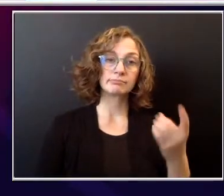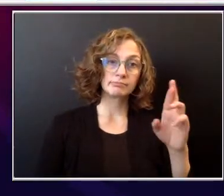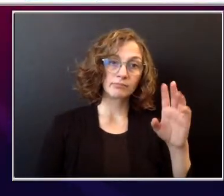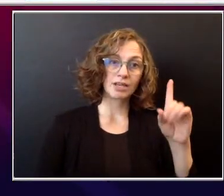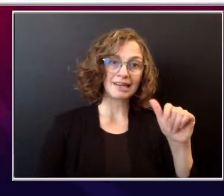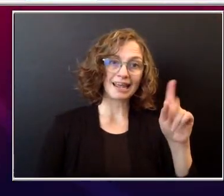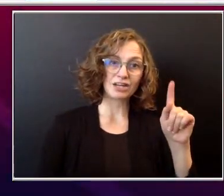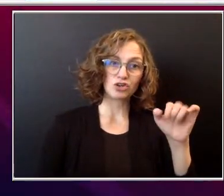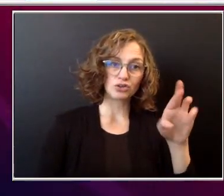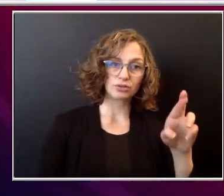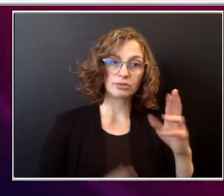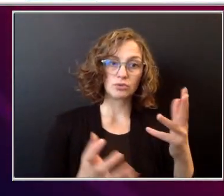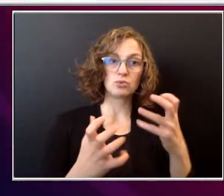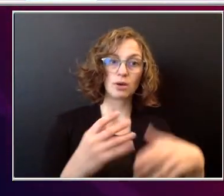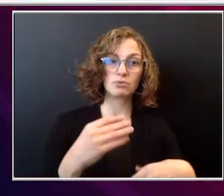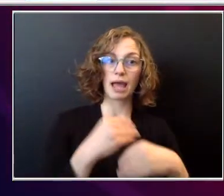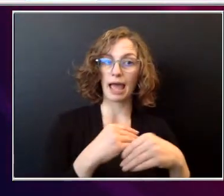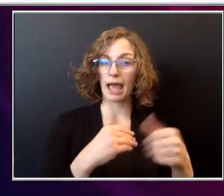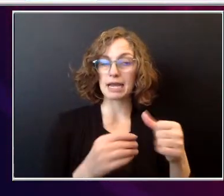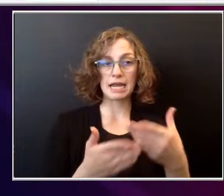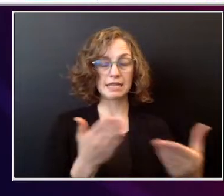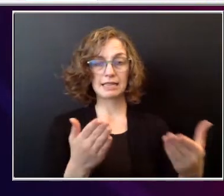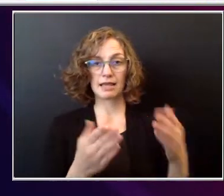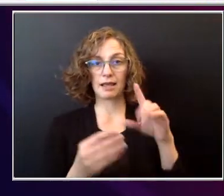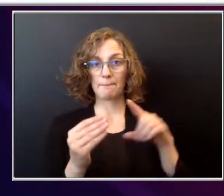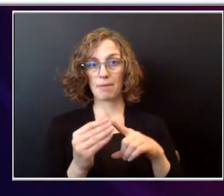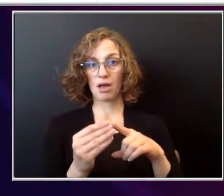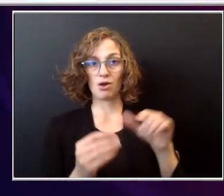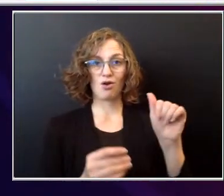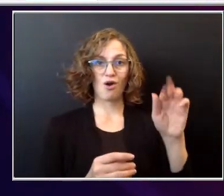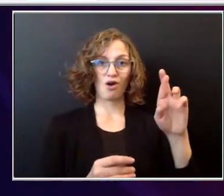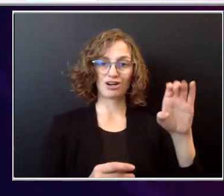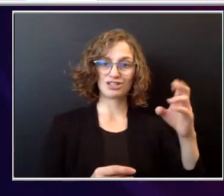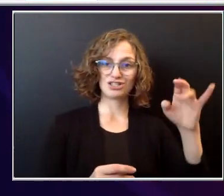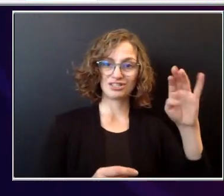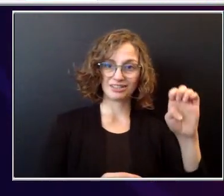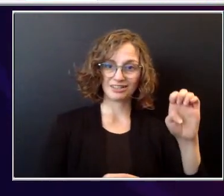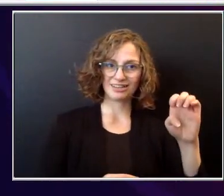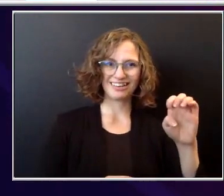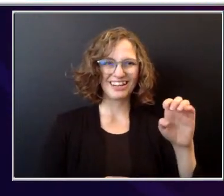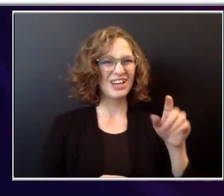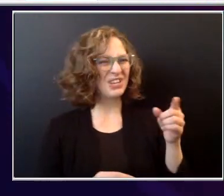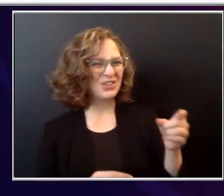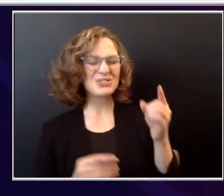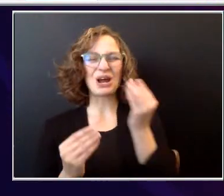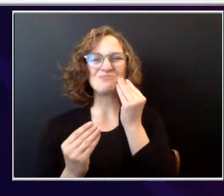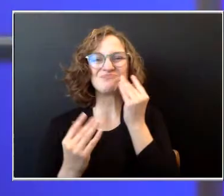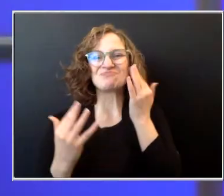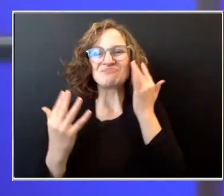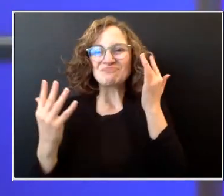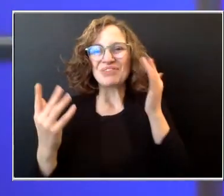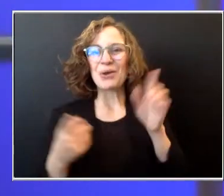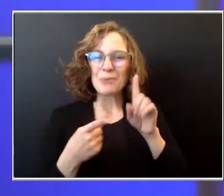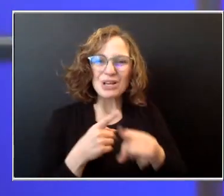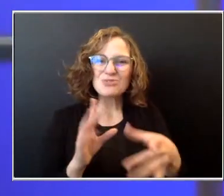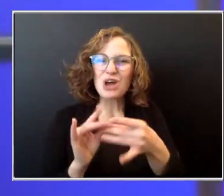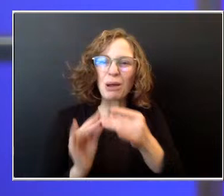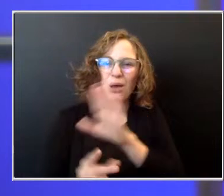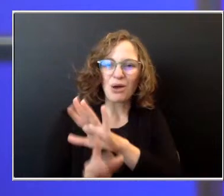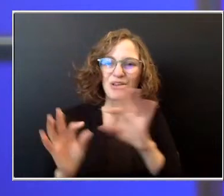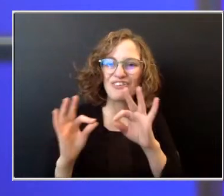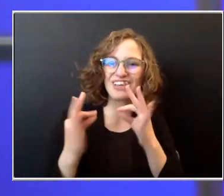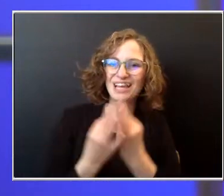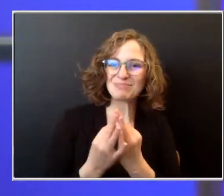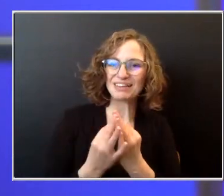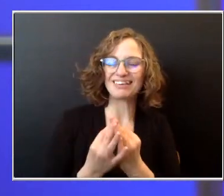about Archie or her family? You just start glowing a little bit when you talk about Archie's family. Well, I just think it's great to see, you